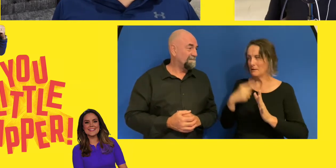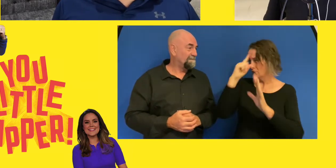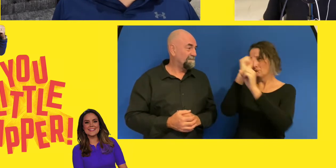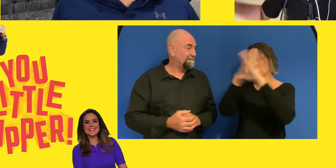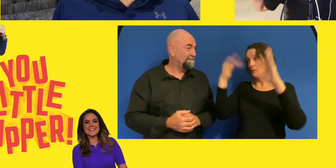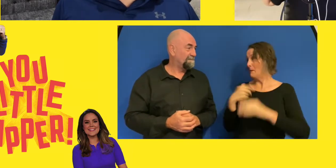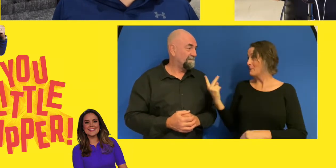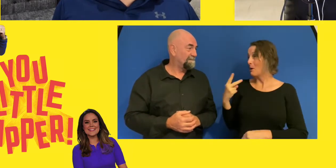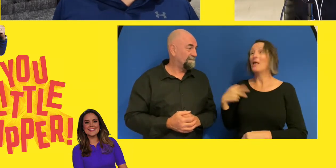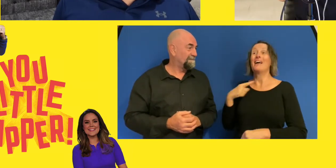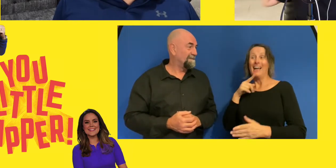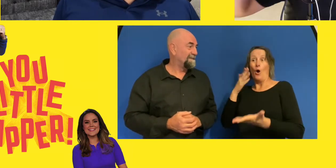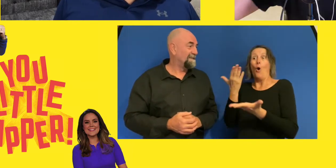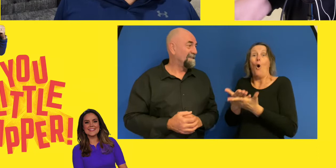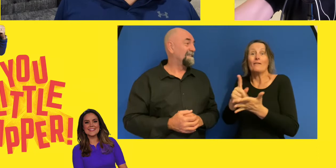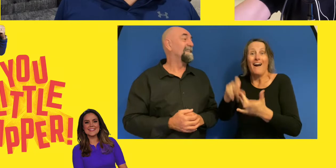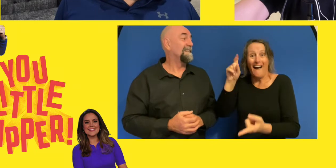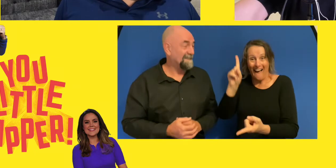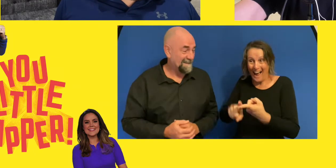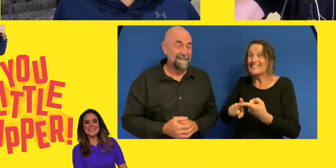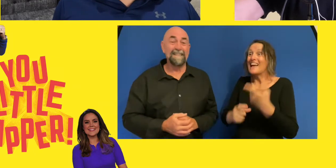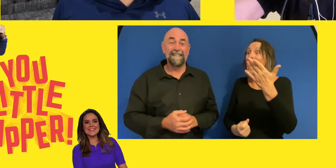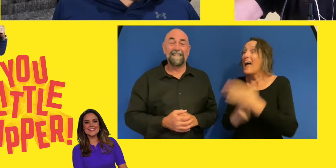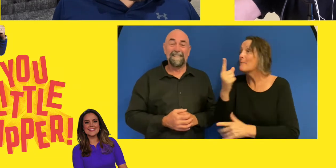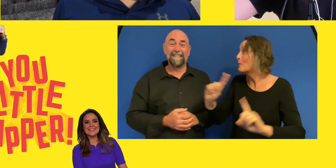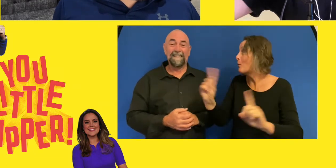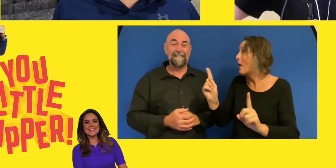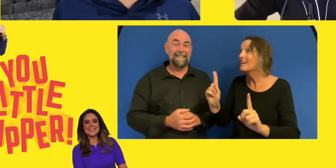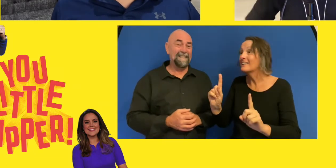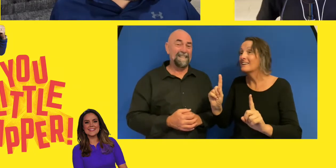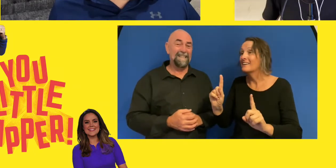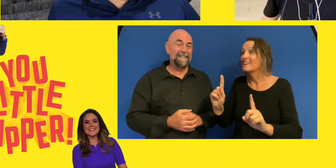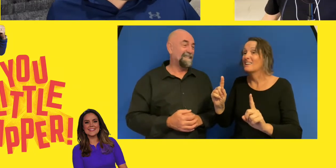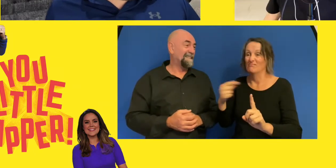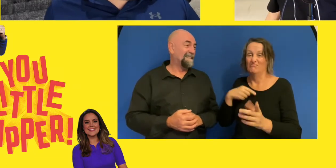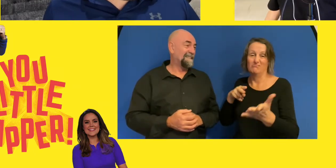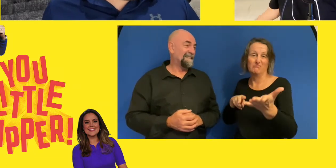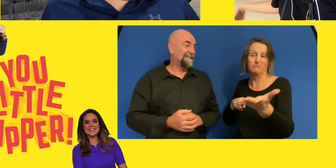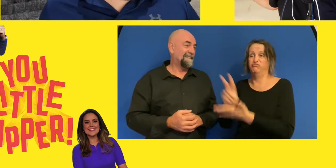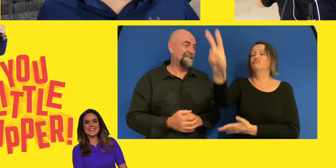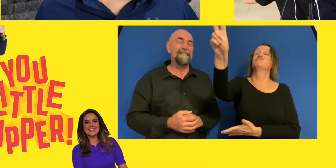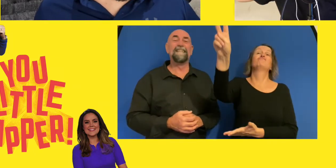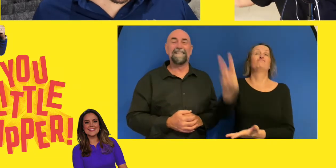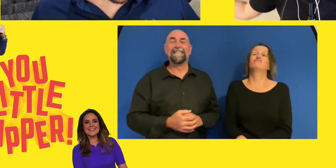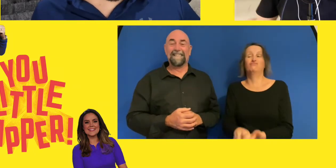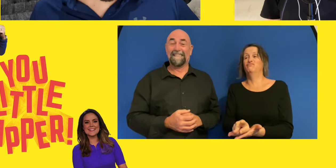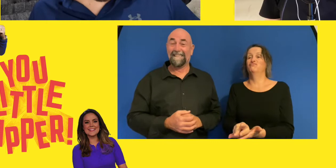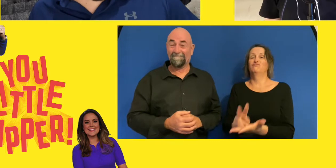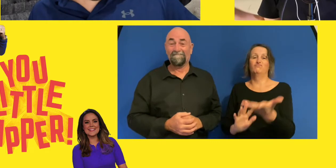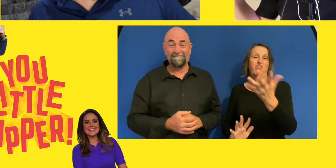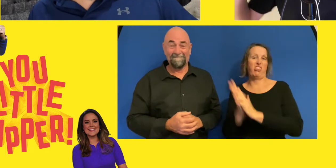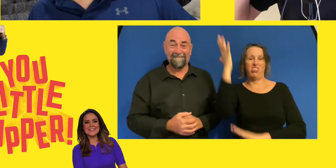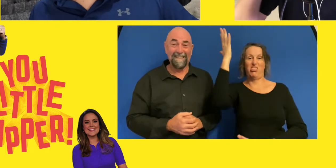what we're going to do. We take one step out onto the ice. I've never been on an ice rink before. I